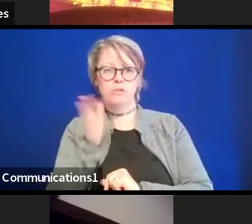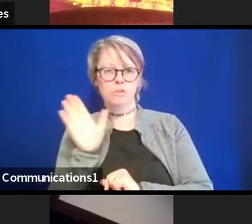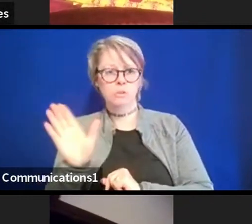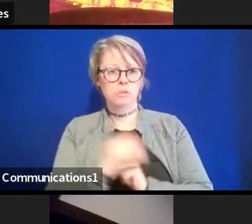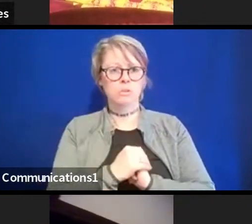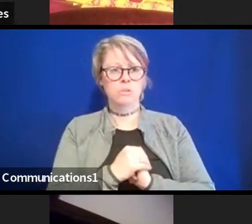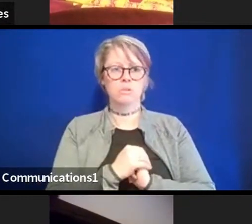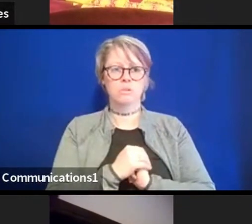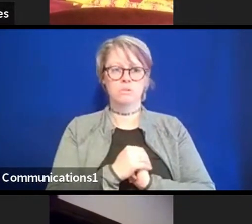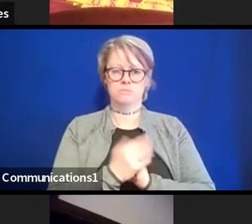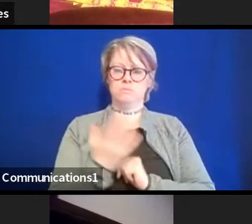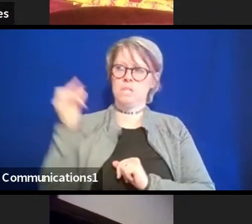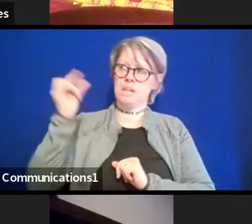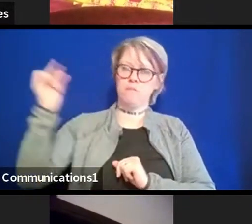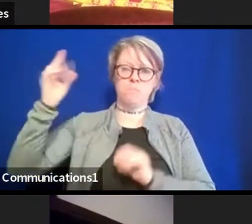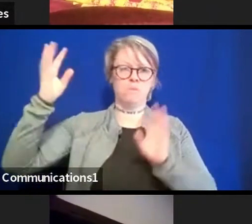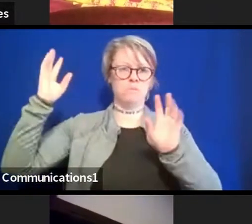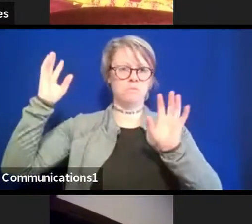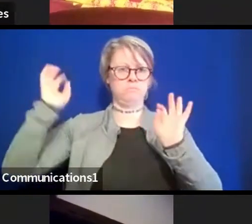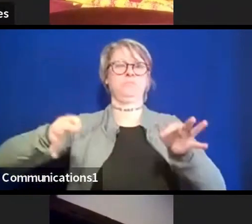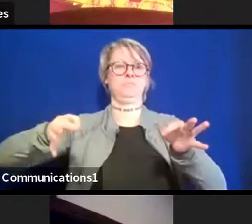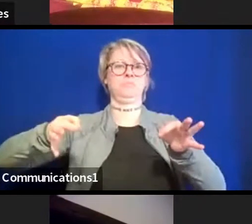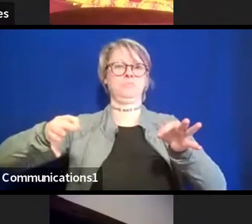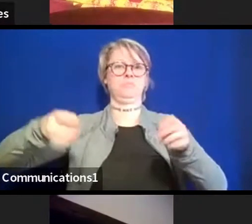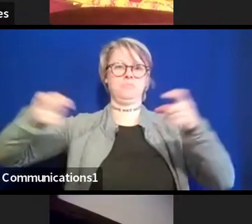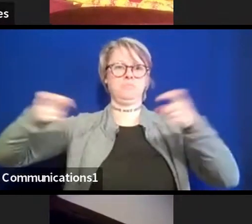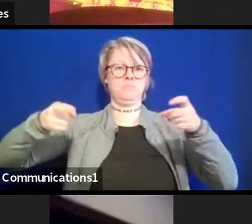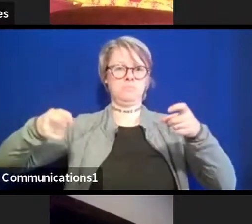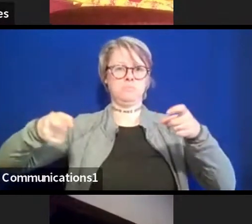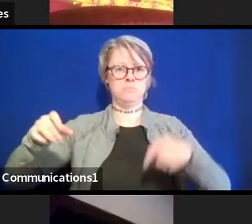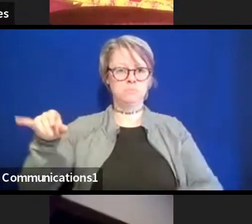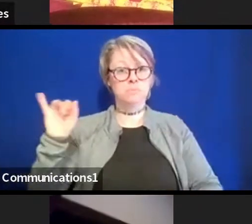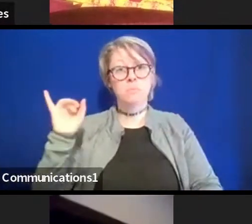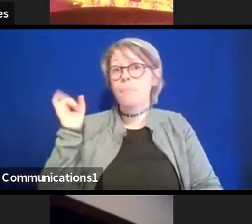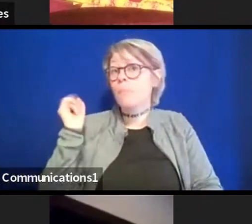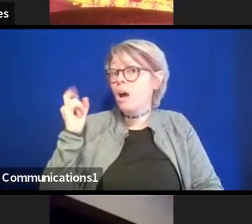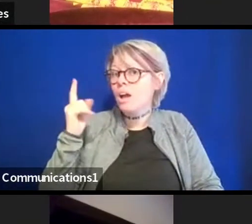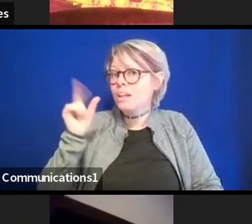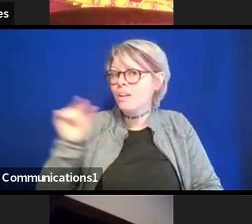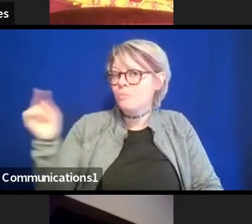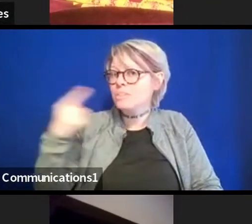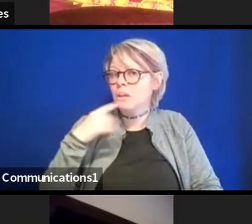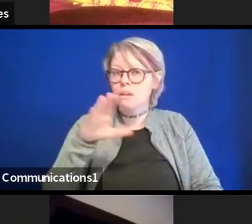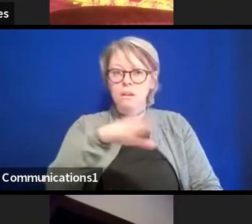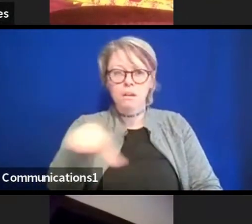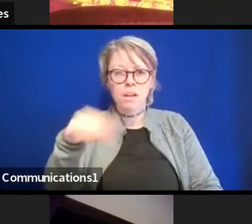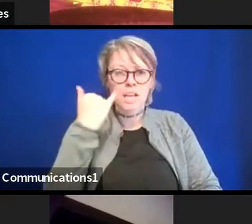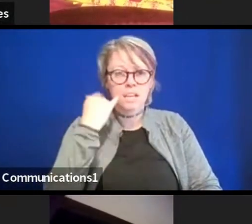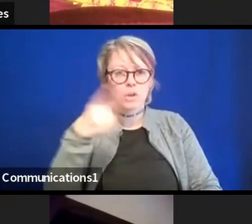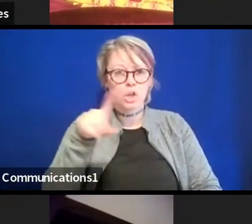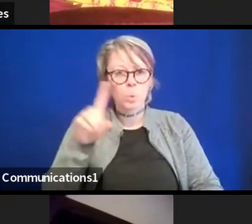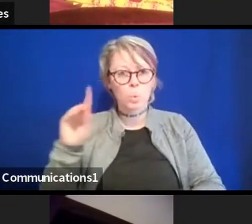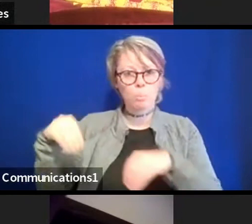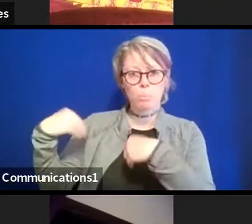government said, guess what? If you choose to die, if you give up